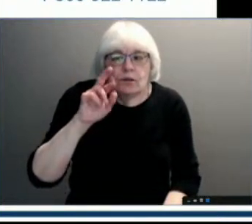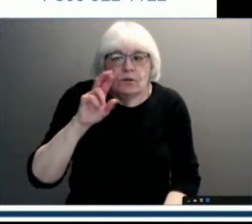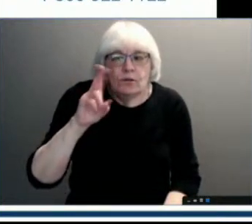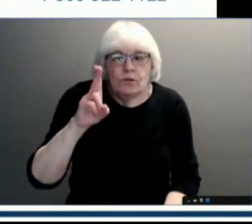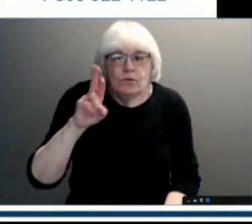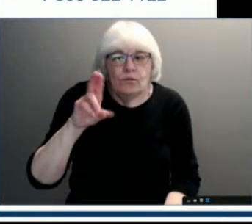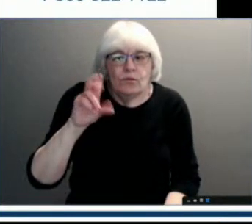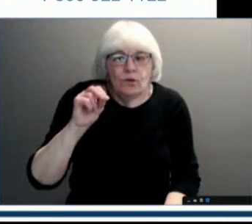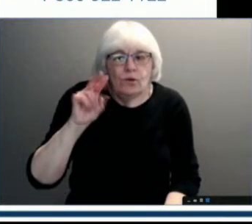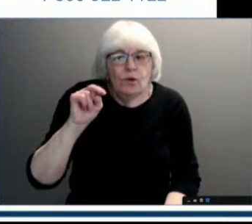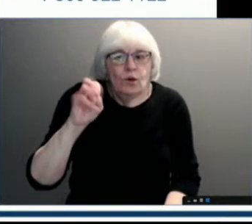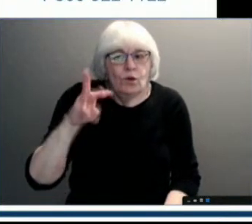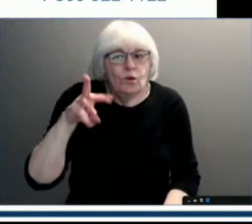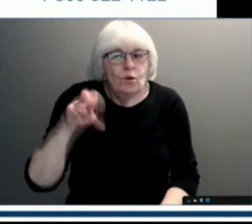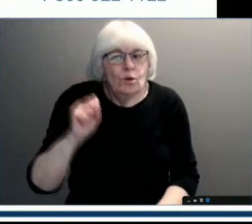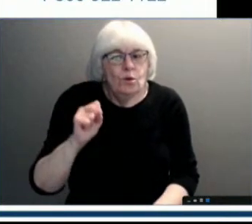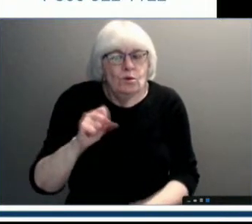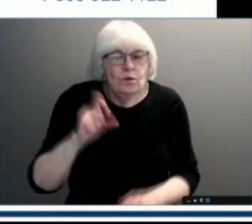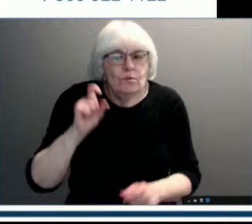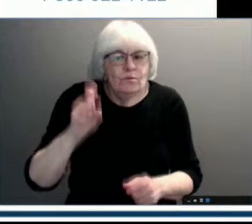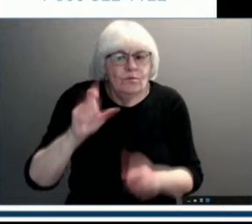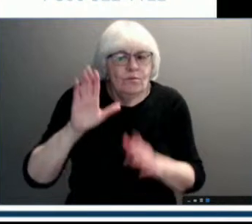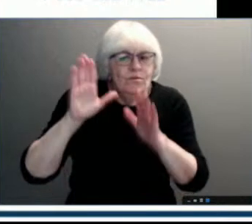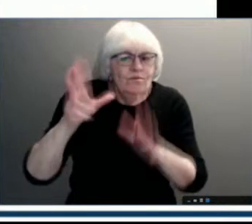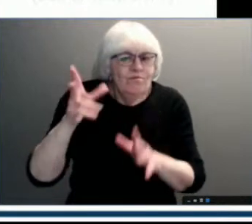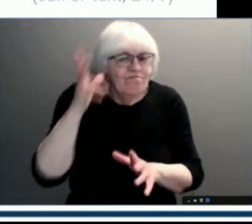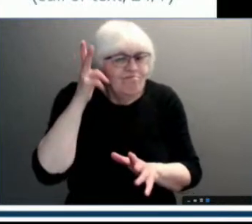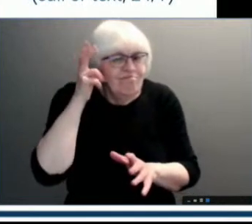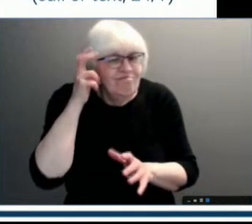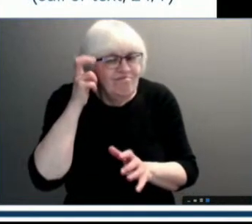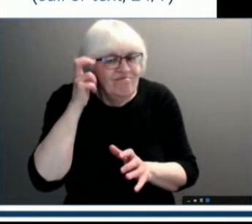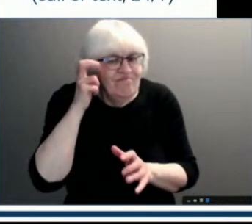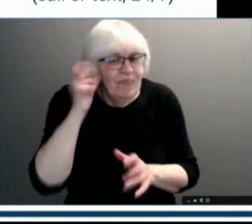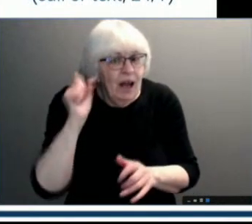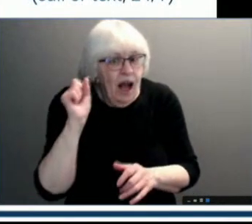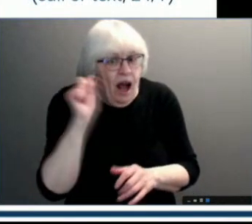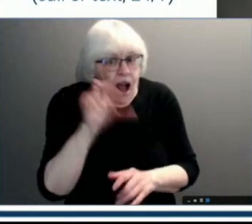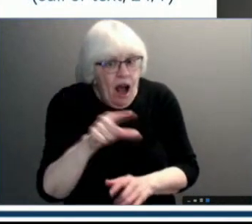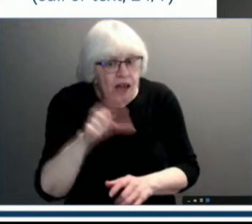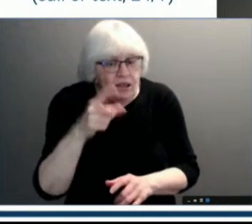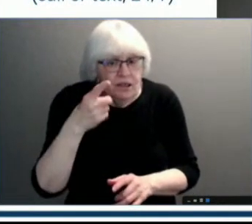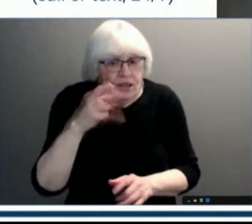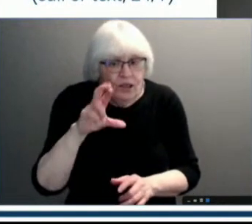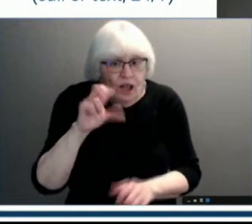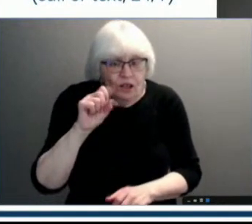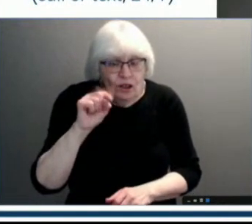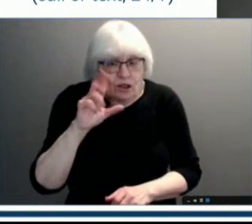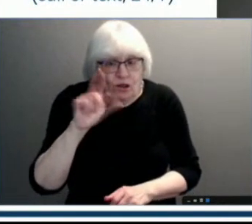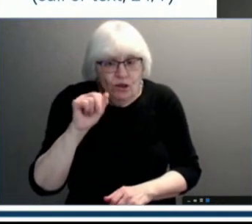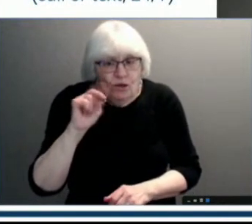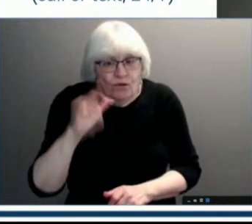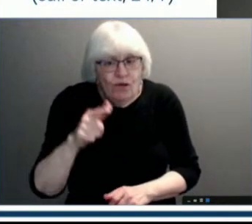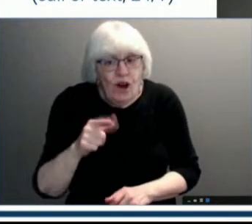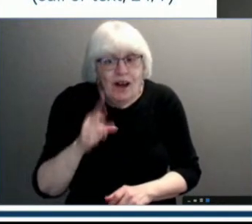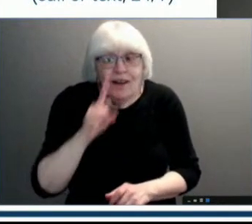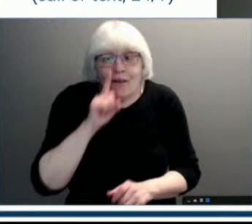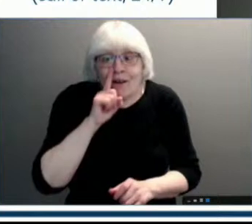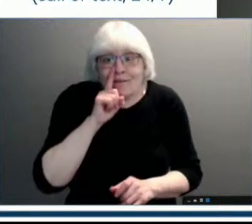you. Dr. Strang, can you describe if there is routine in-floor COVID testing for staff in hospitals?